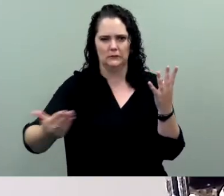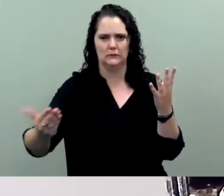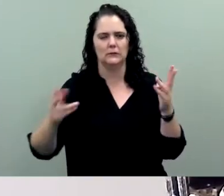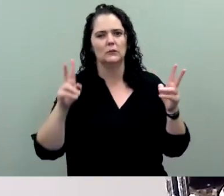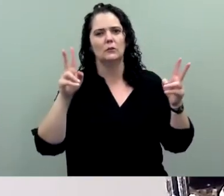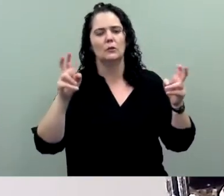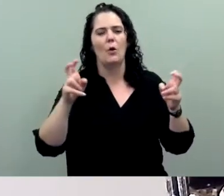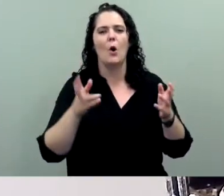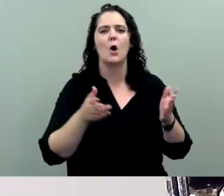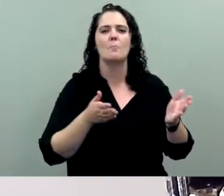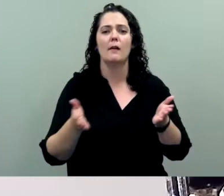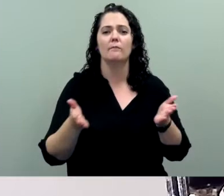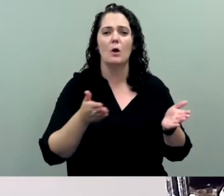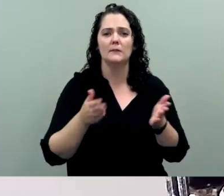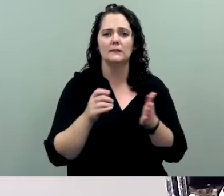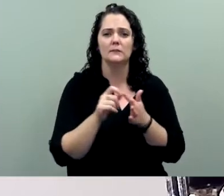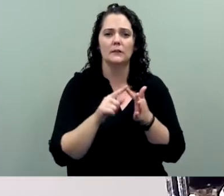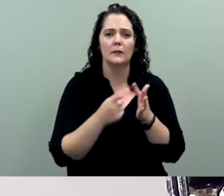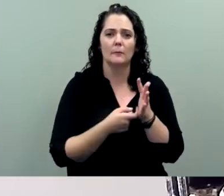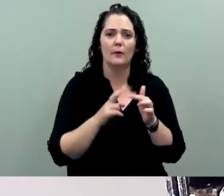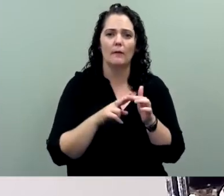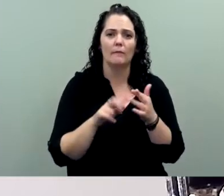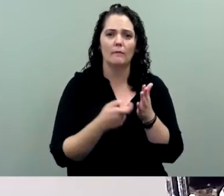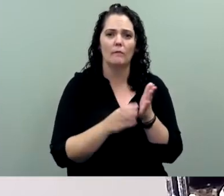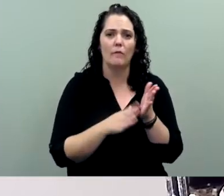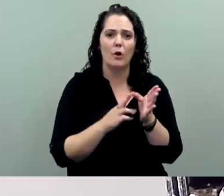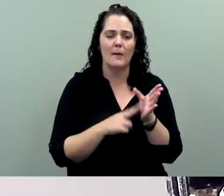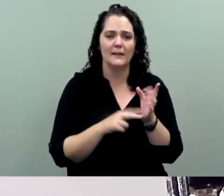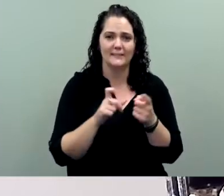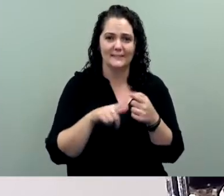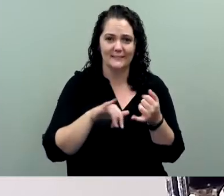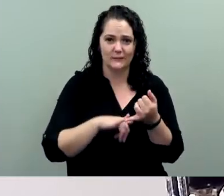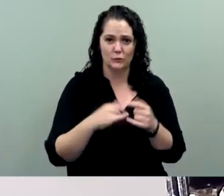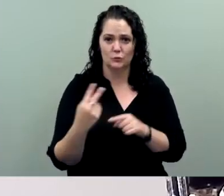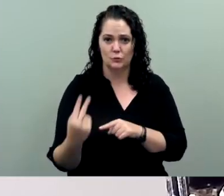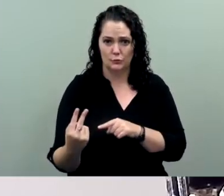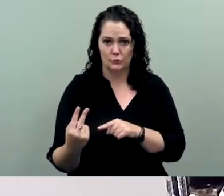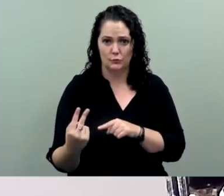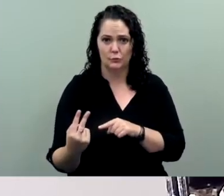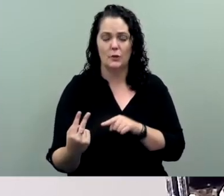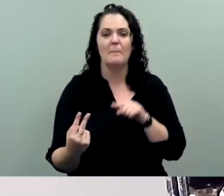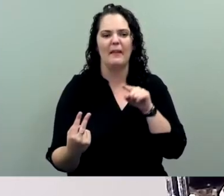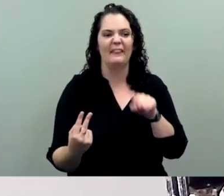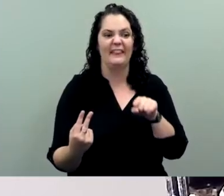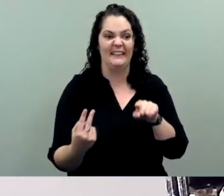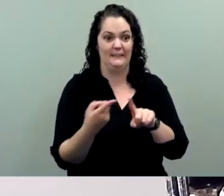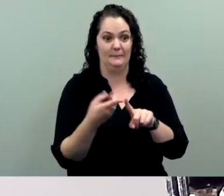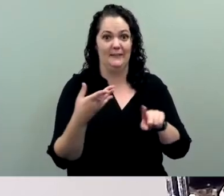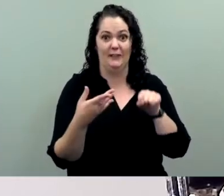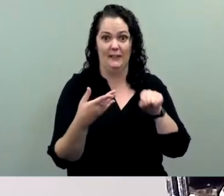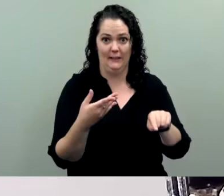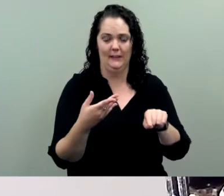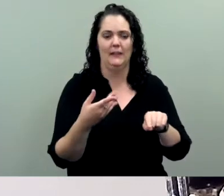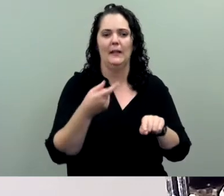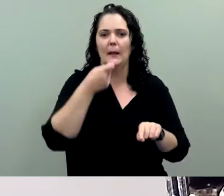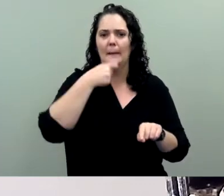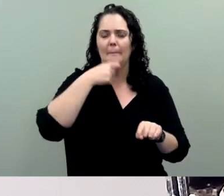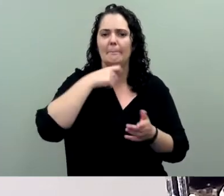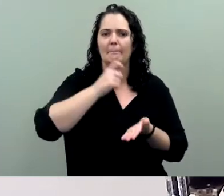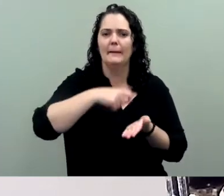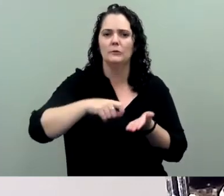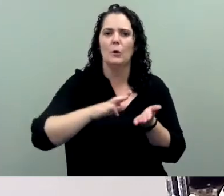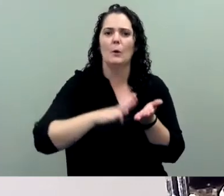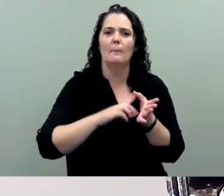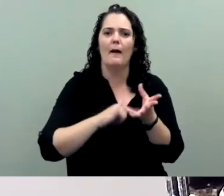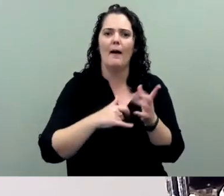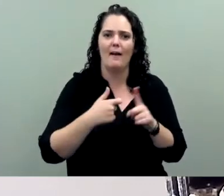2, but this particular one is called Pencil Mask. She is a German artist. I'll go over to the citation